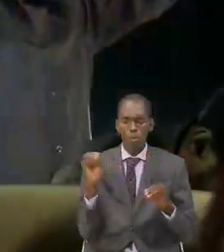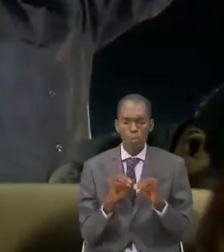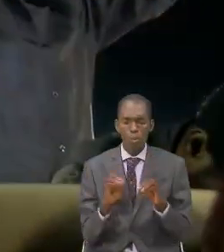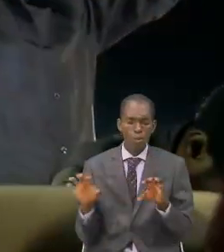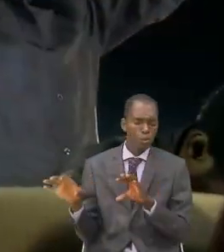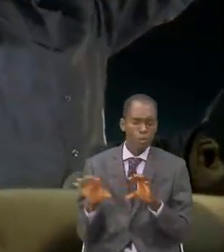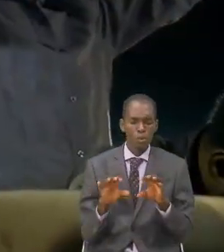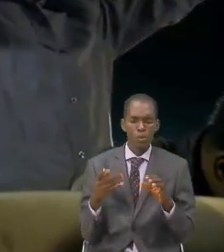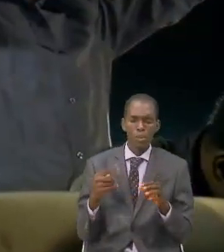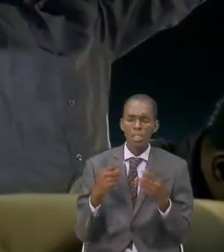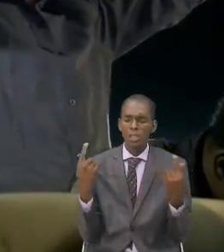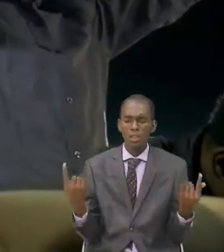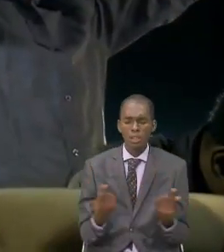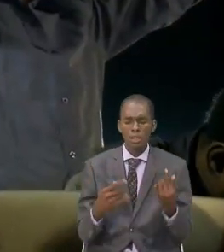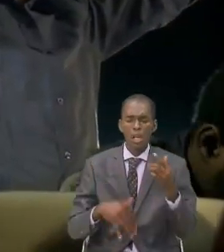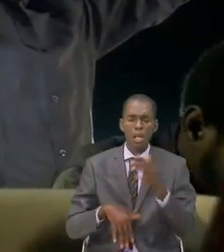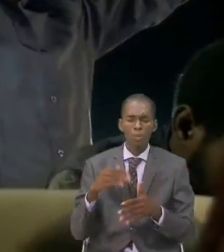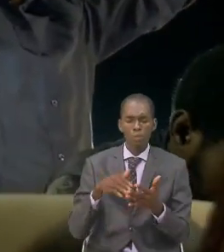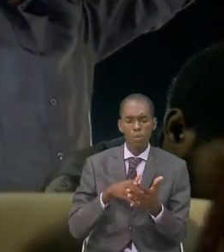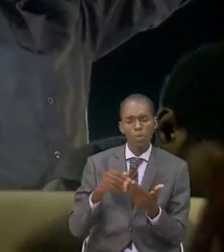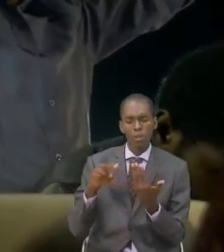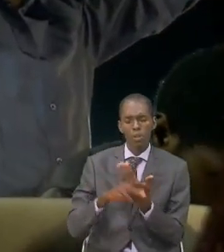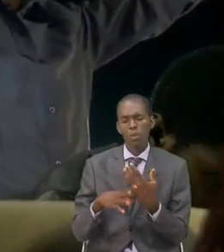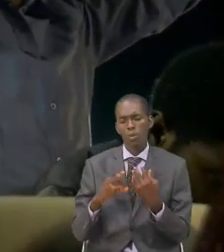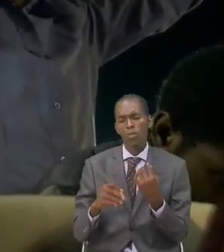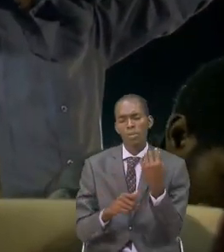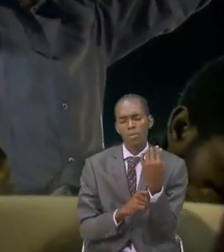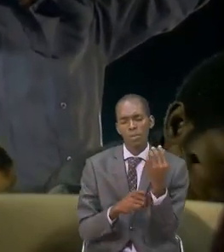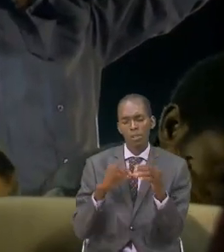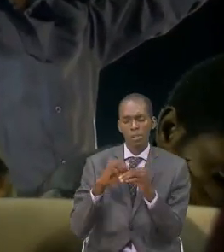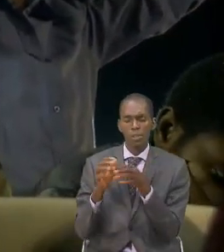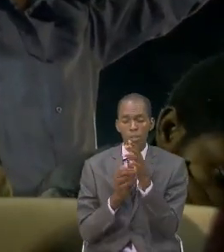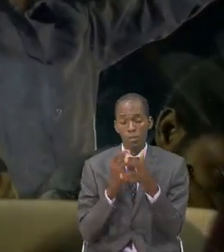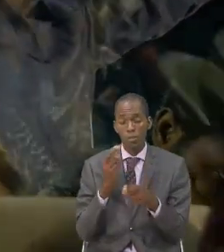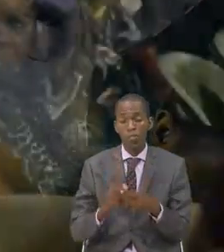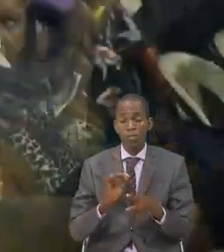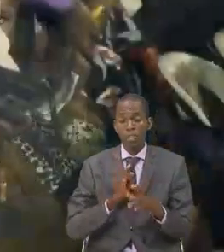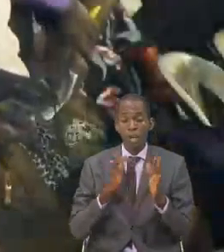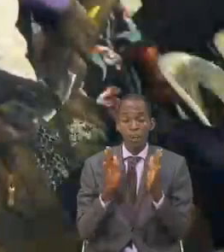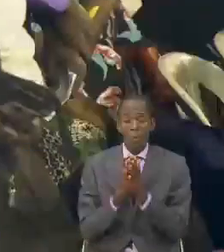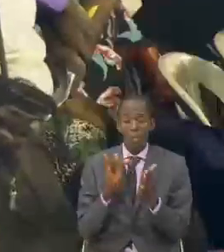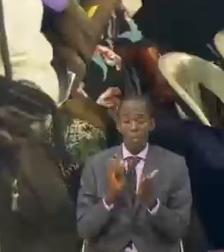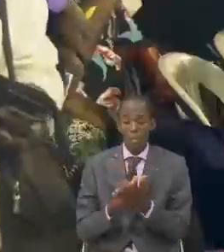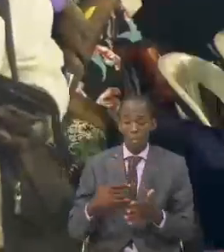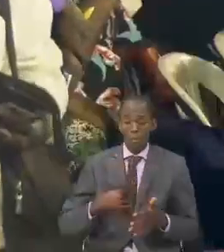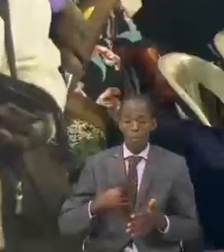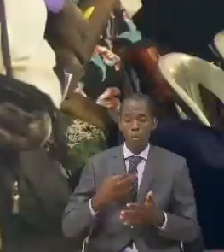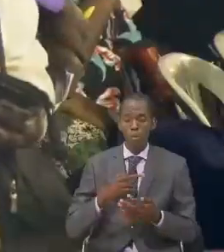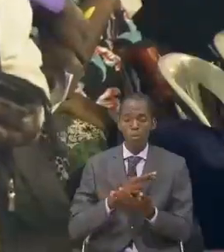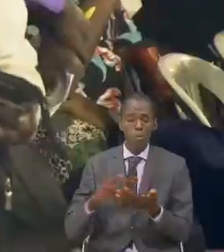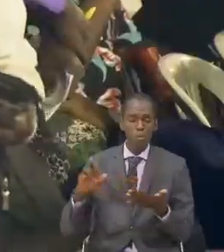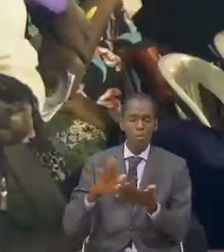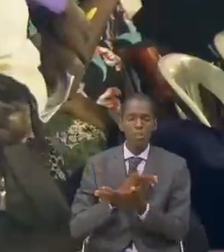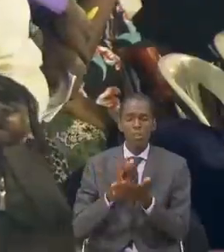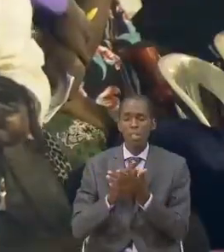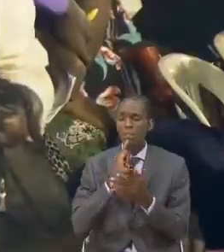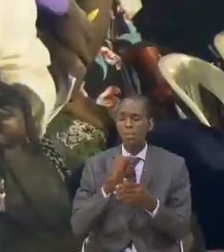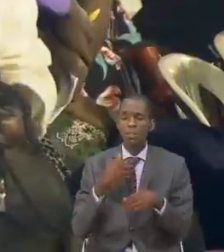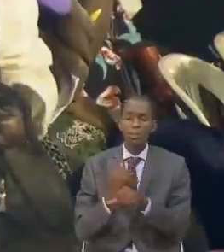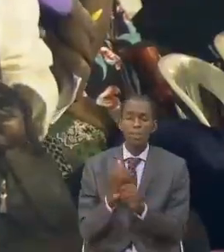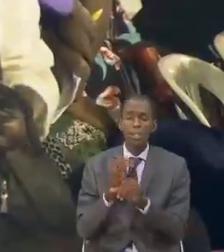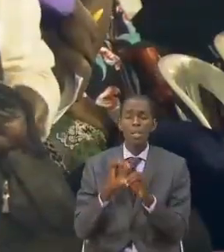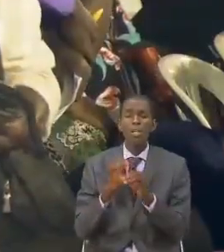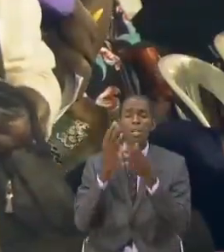and they will no more be doing those things out of the weakness of the flesh in Jesus' name. I pray that